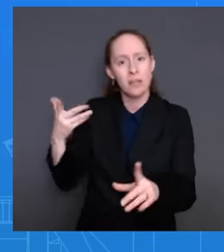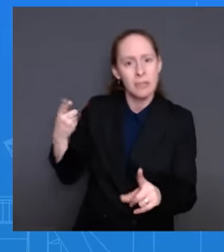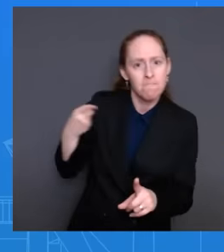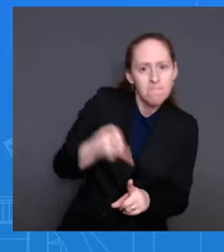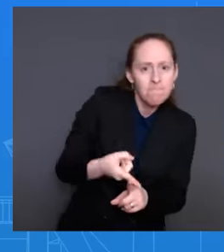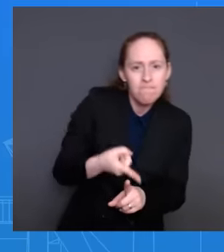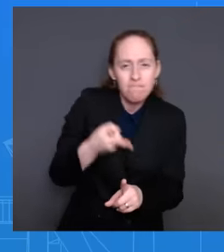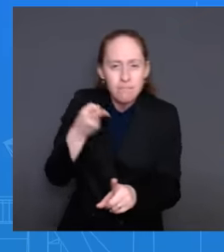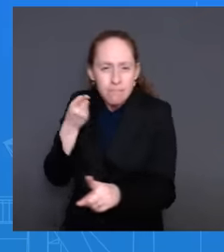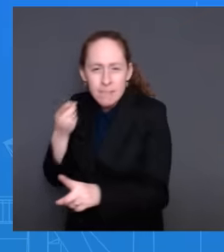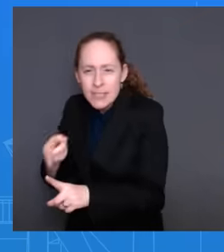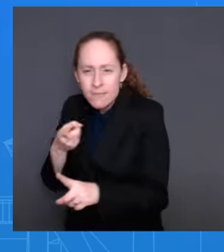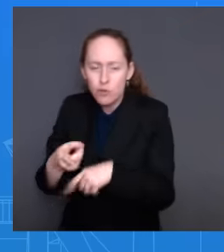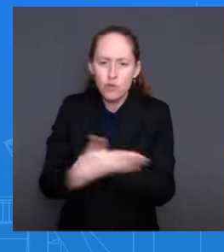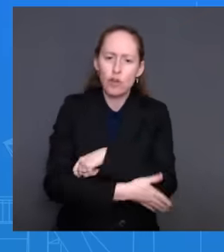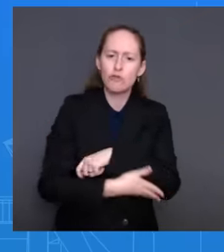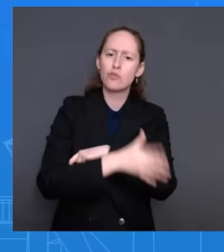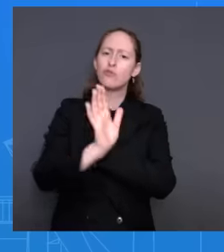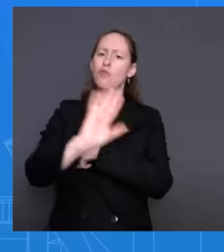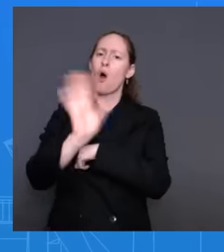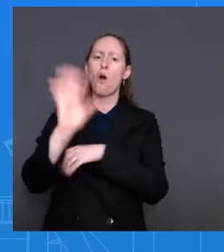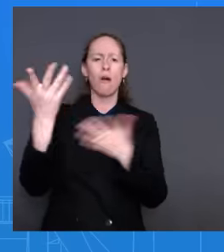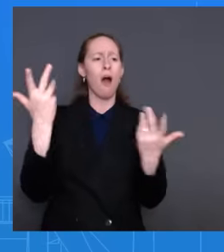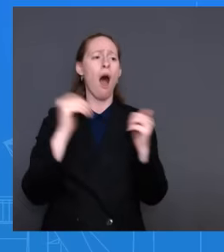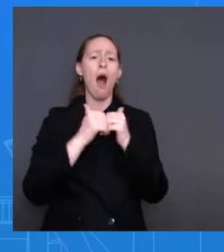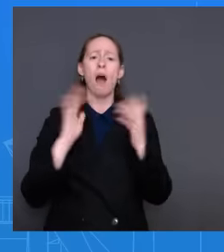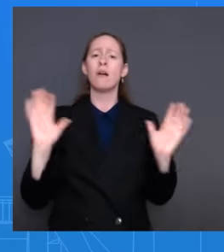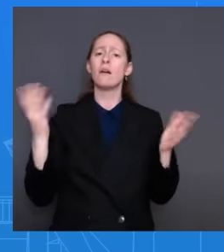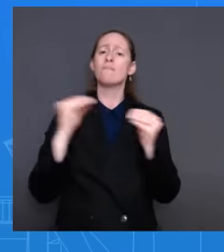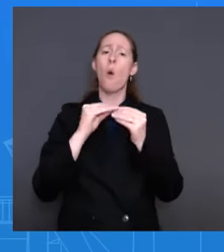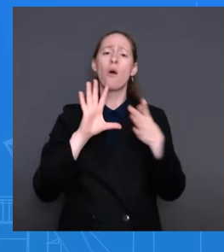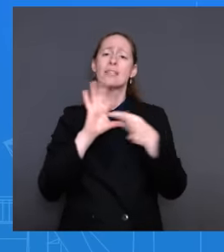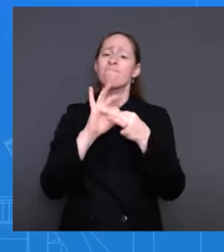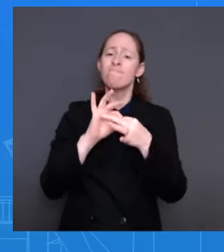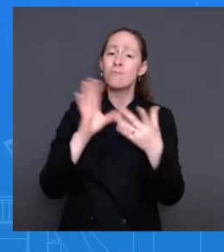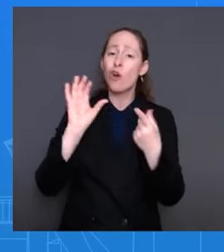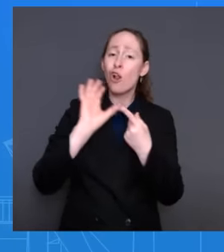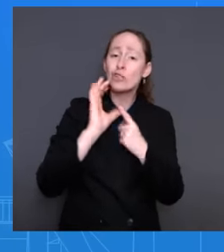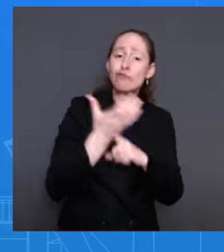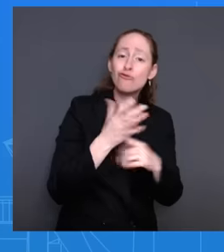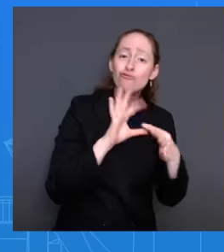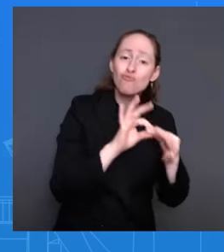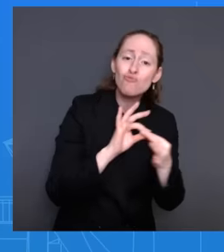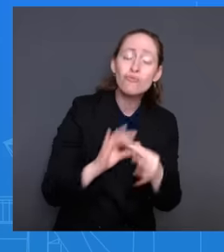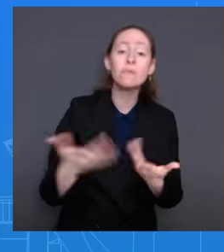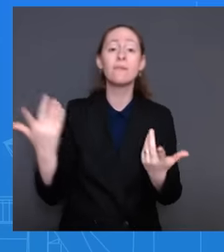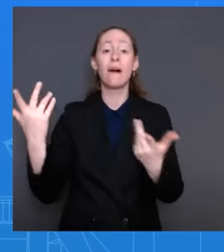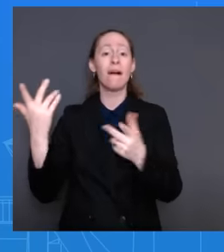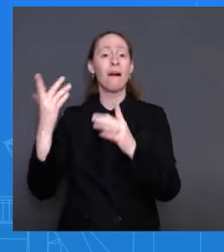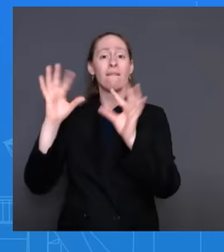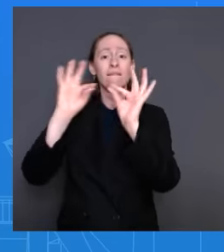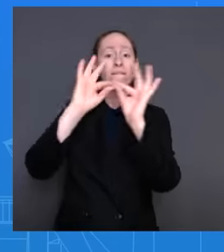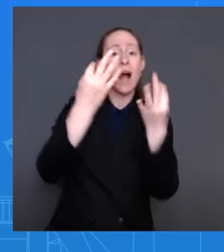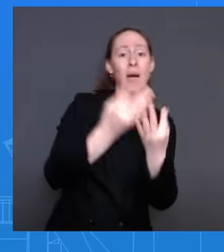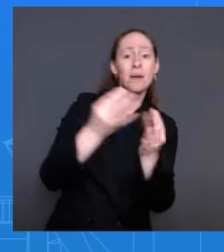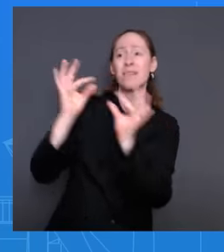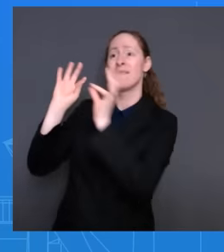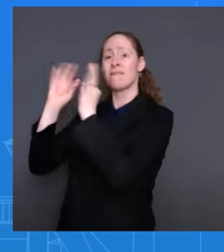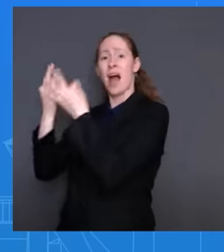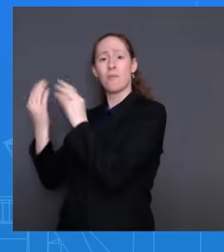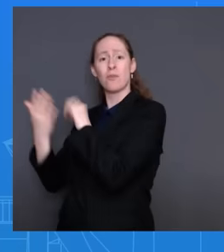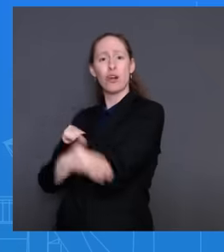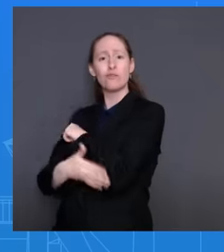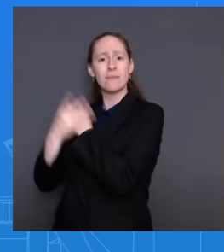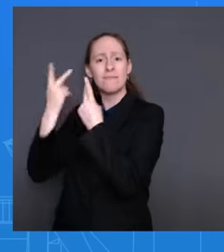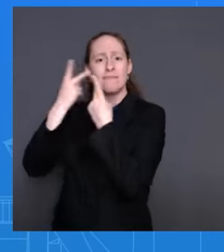cultural connections, and familial bonds. I don't have a list to confirm or any invites or decisions that's been